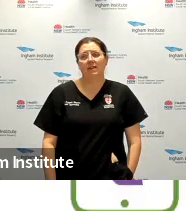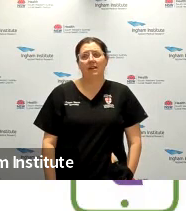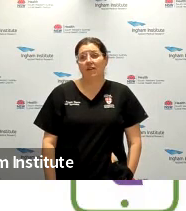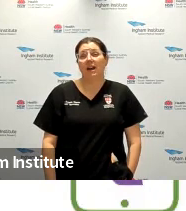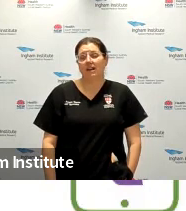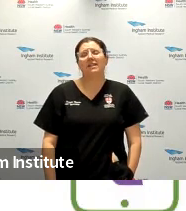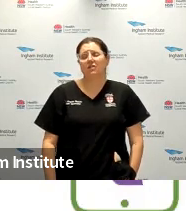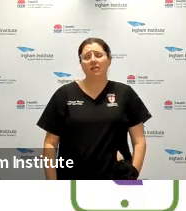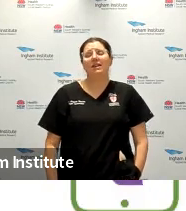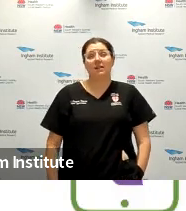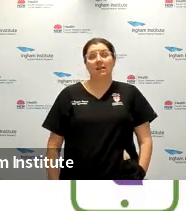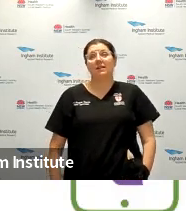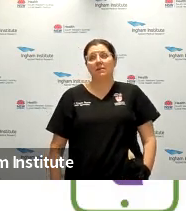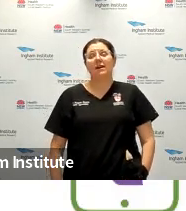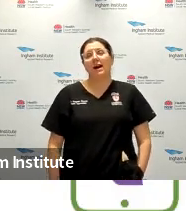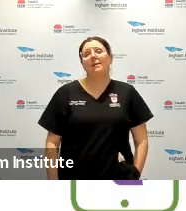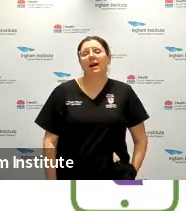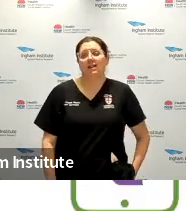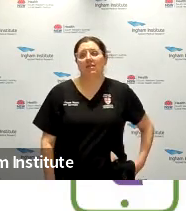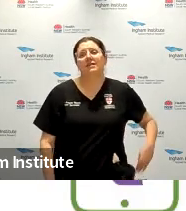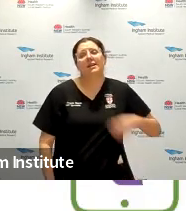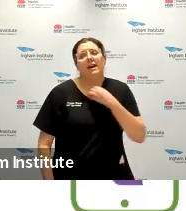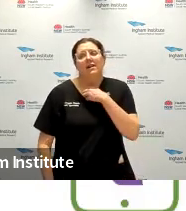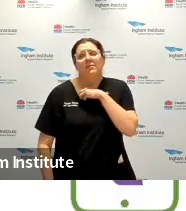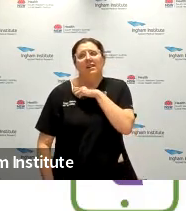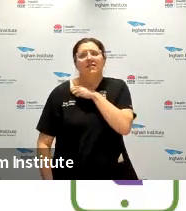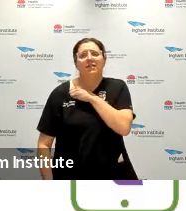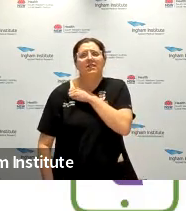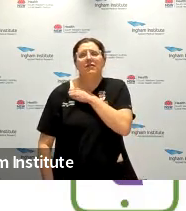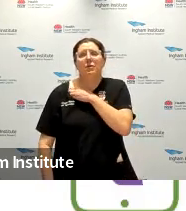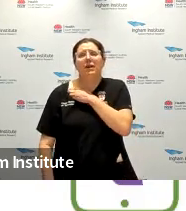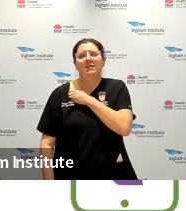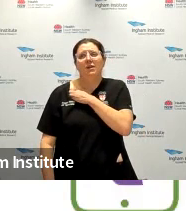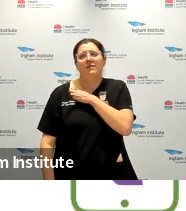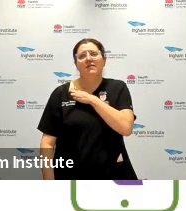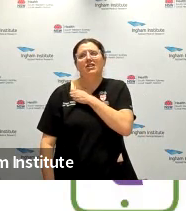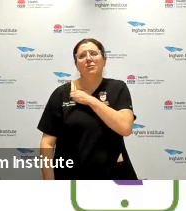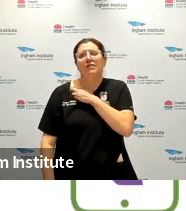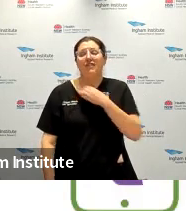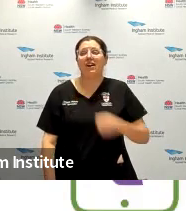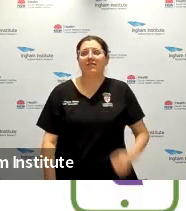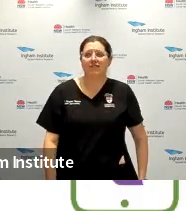were all very, very accurate and certainly clinically accurate. A difference of a pre-pregnancy weight of